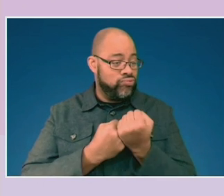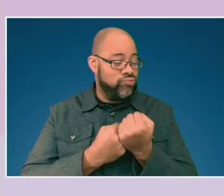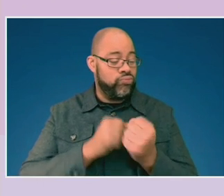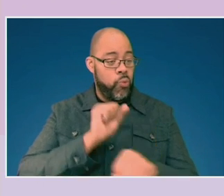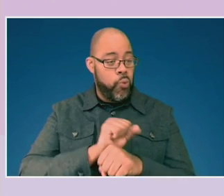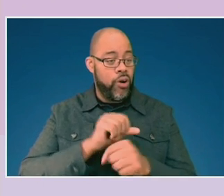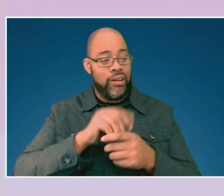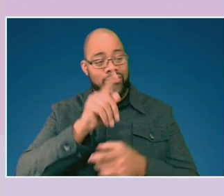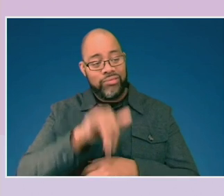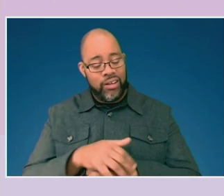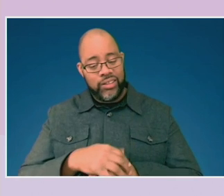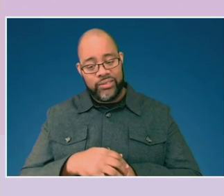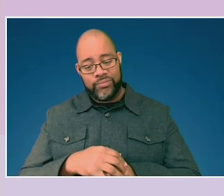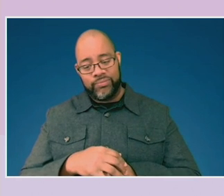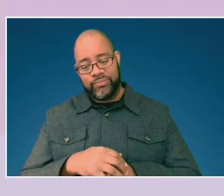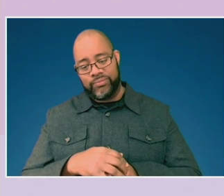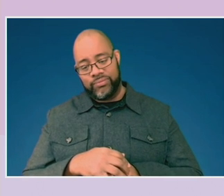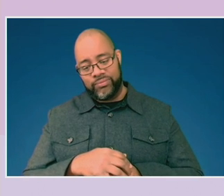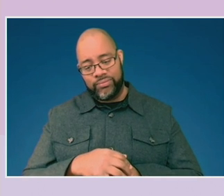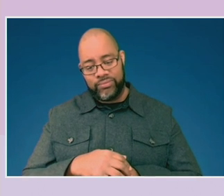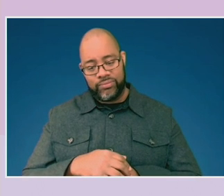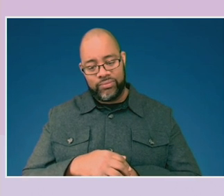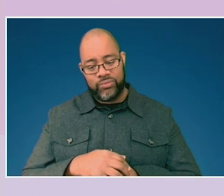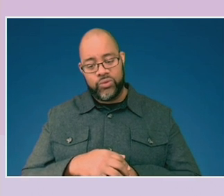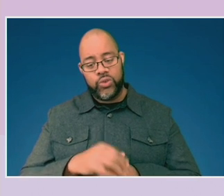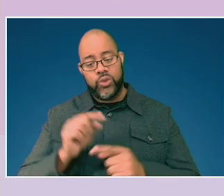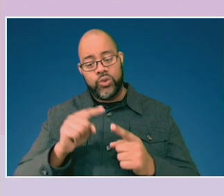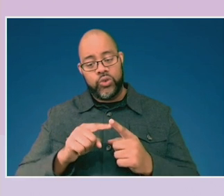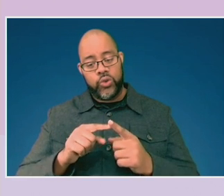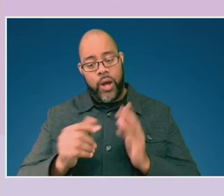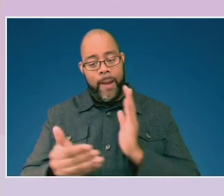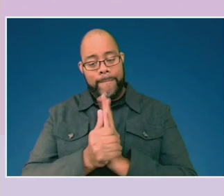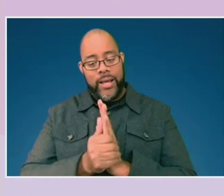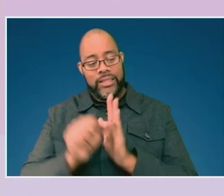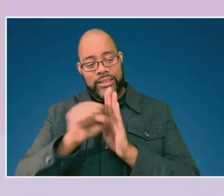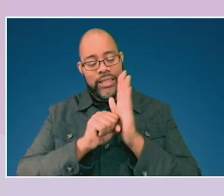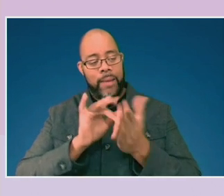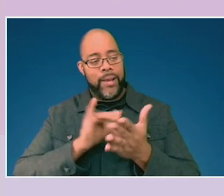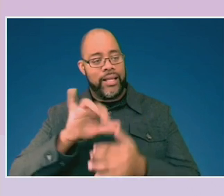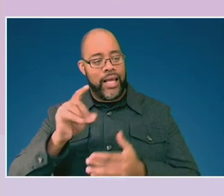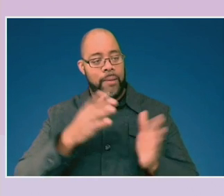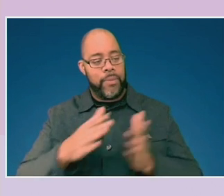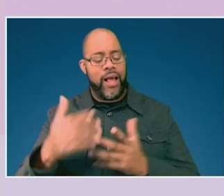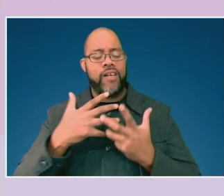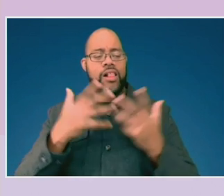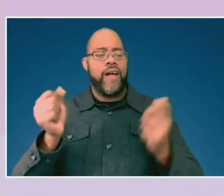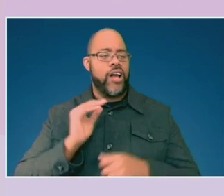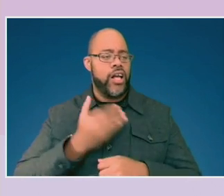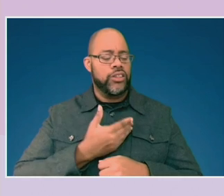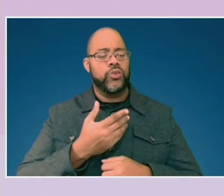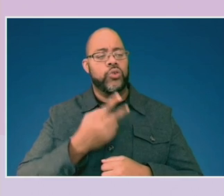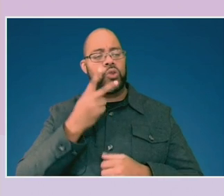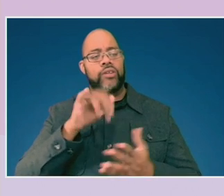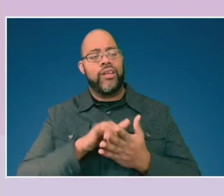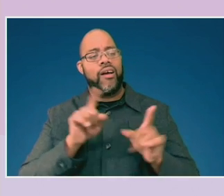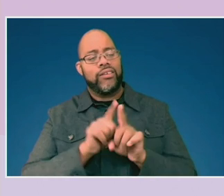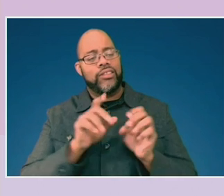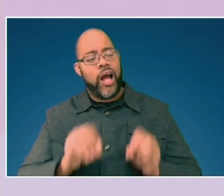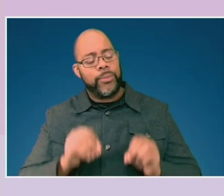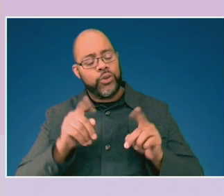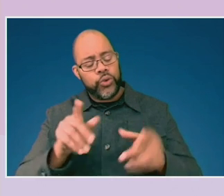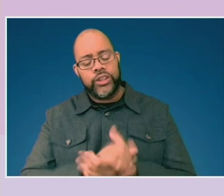Kentucky to amend the state Medicaid plan. So there were a lot of us who saw this as an opportunity